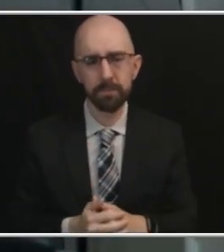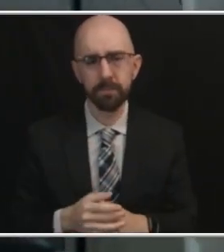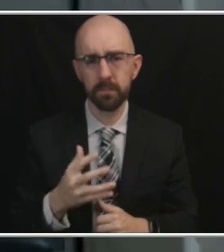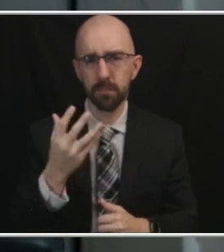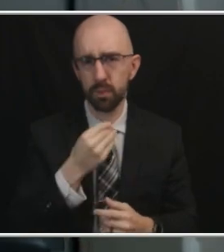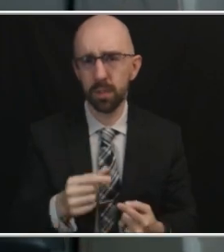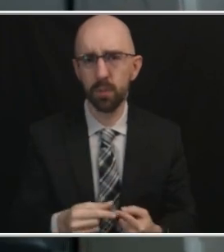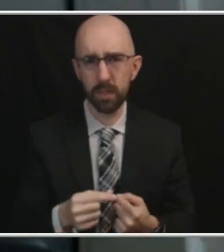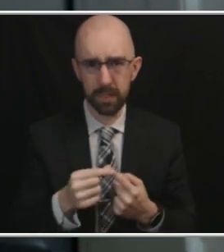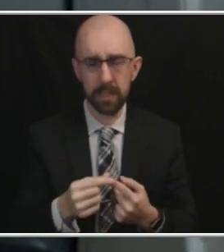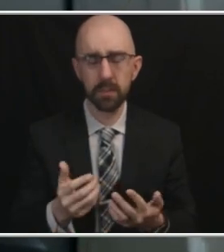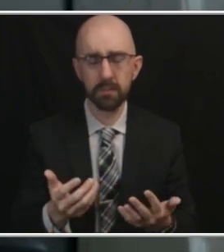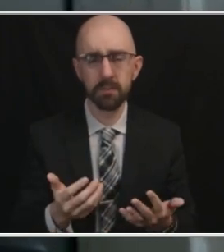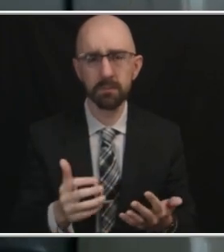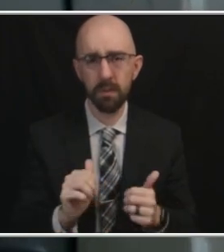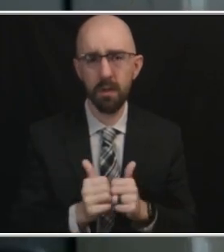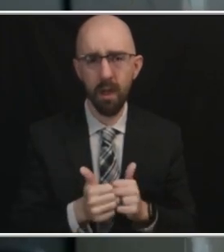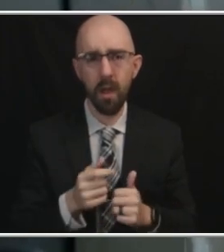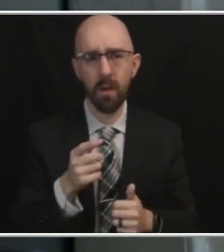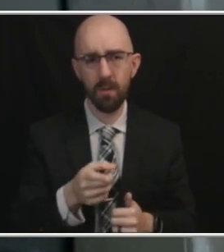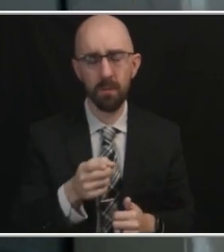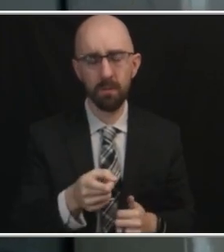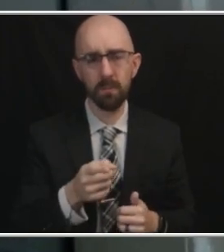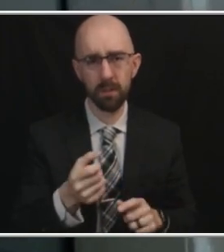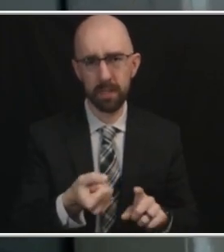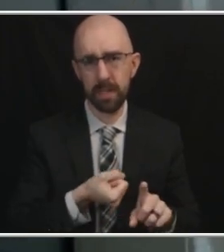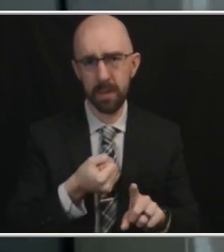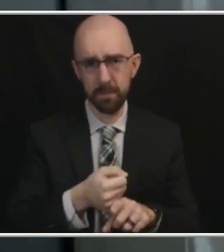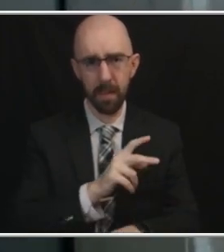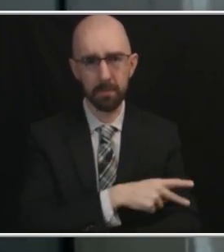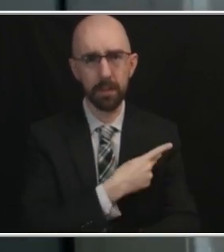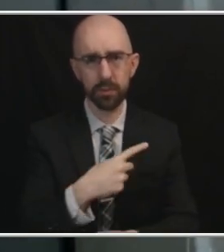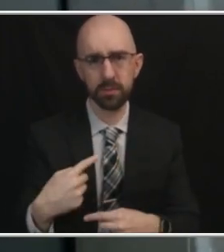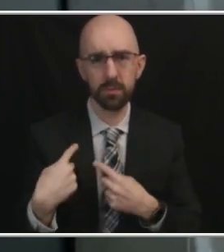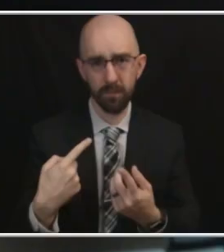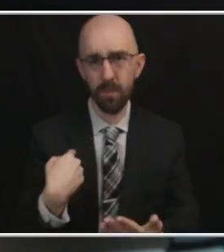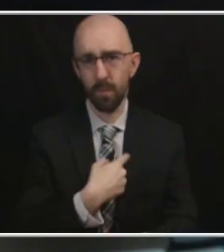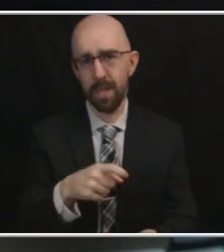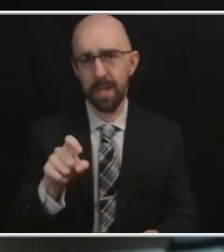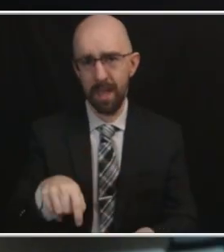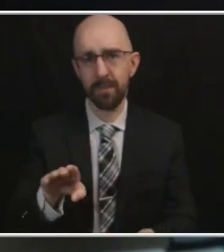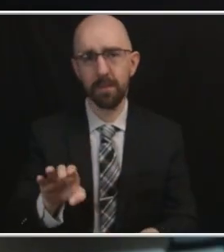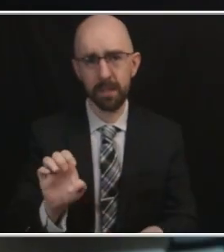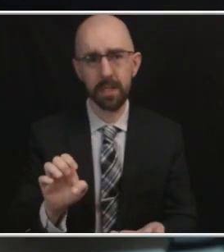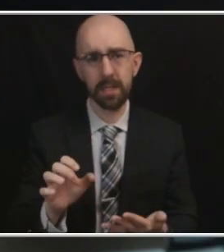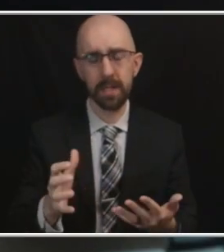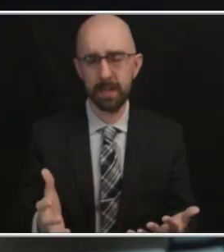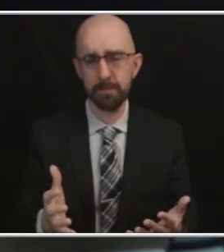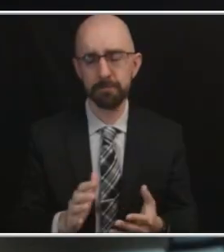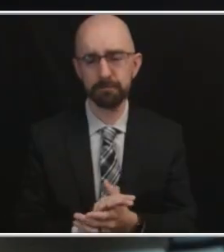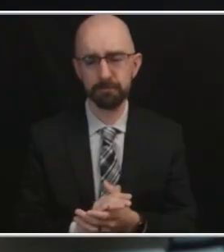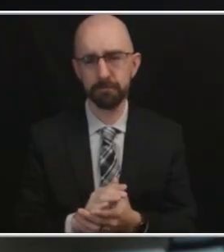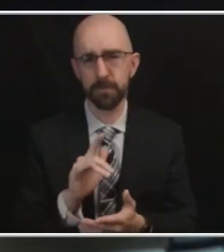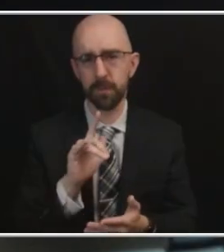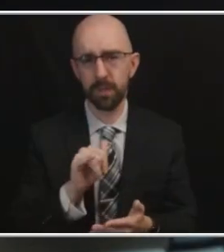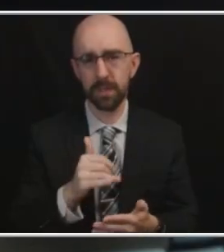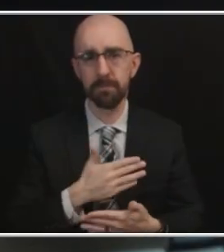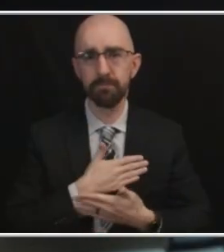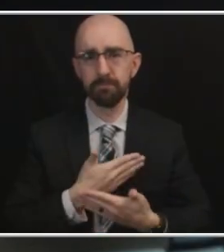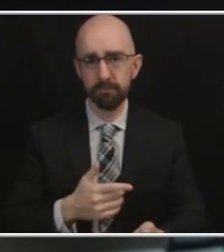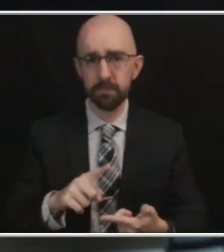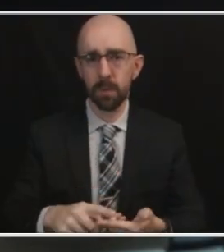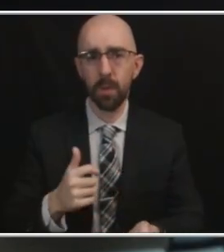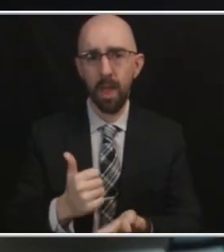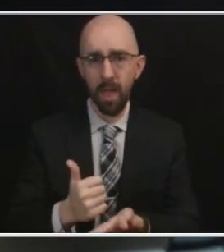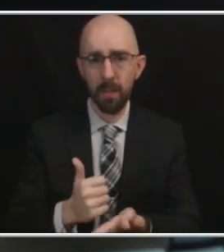in how it's impacted patients, and so we have to be really, to help our patients, we have to really study it